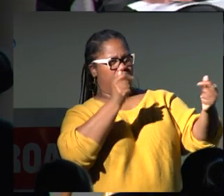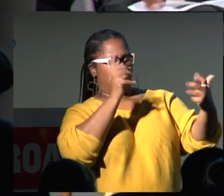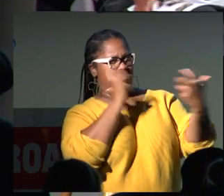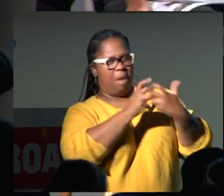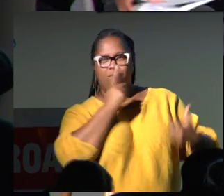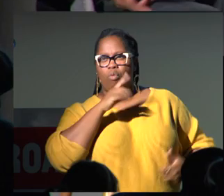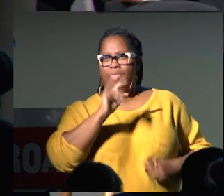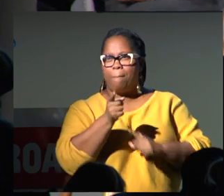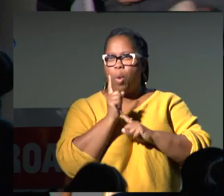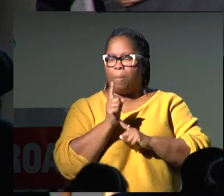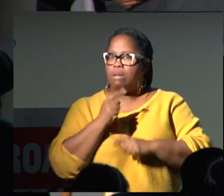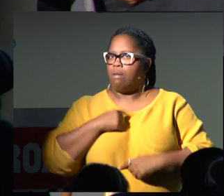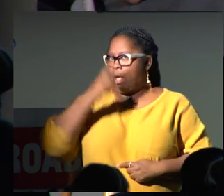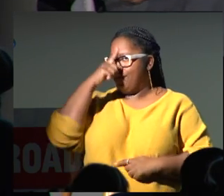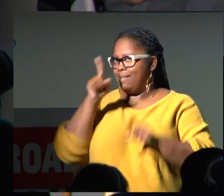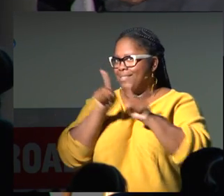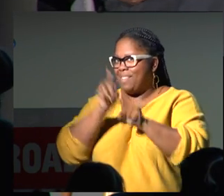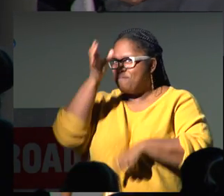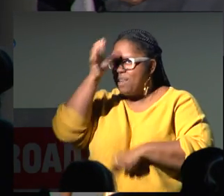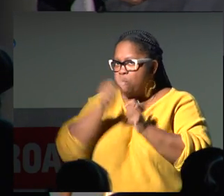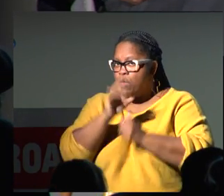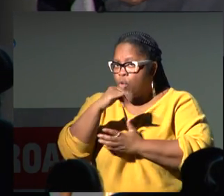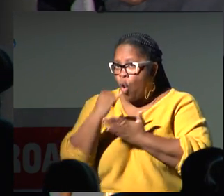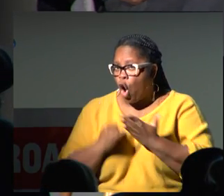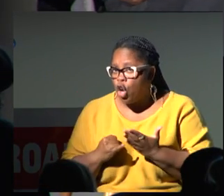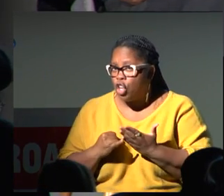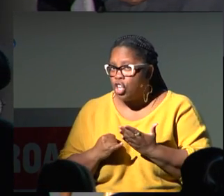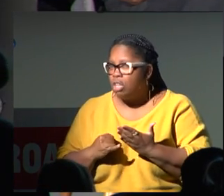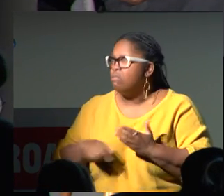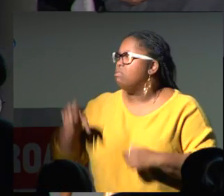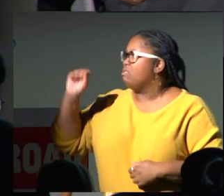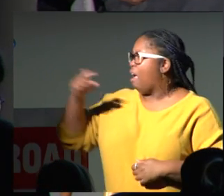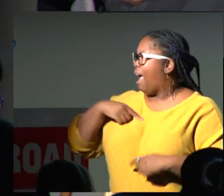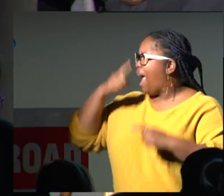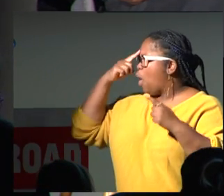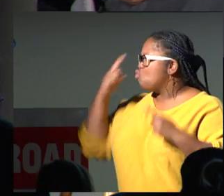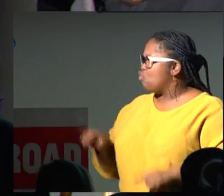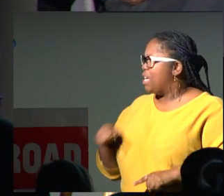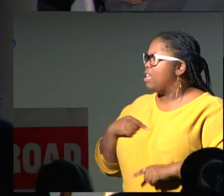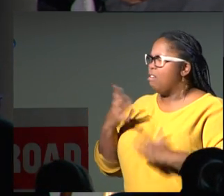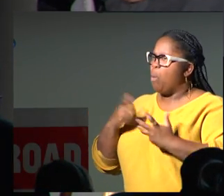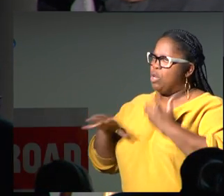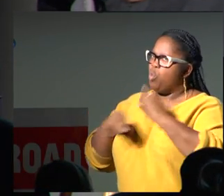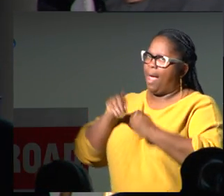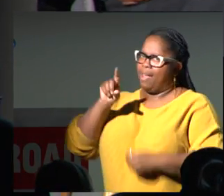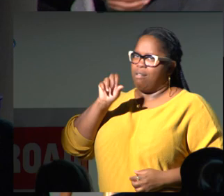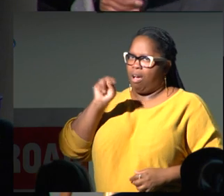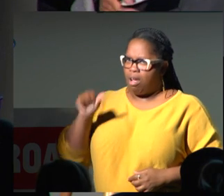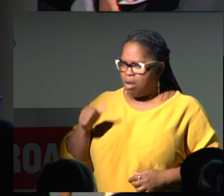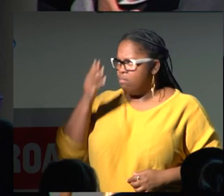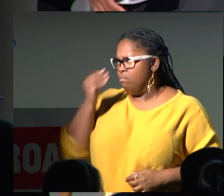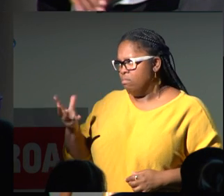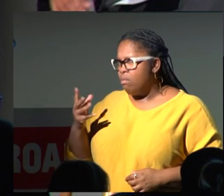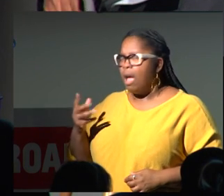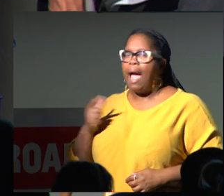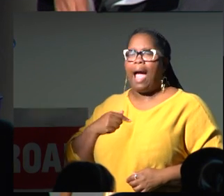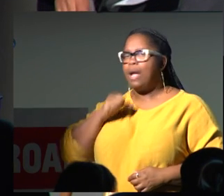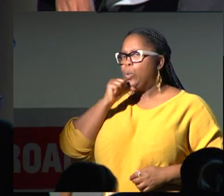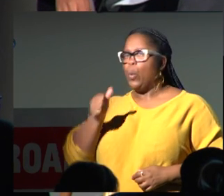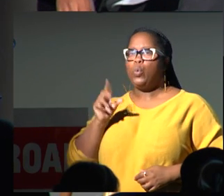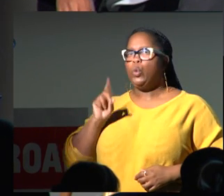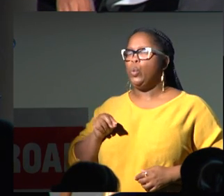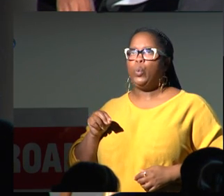moment. And I think that's the same with your art. Yeah, I agree. And I would add to that too, Donna, is that also I don't do